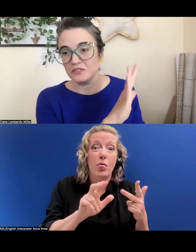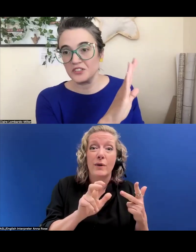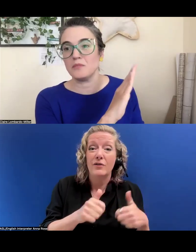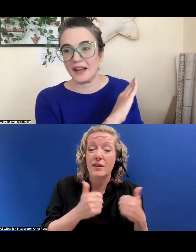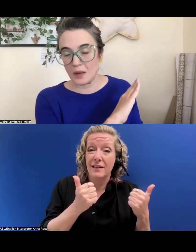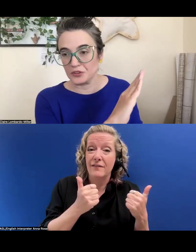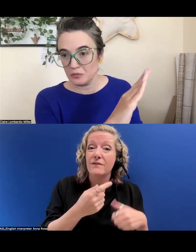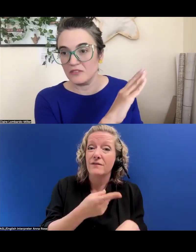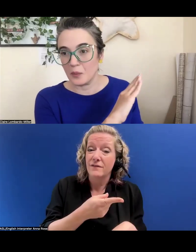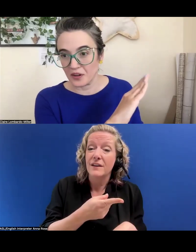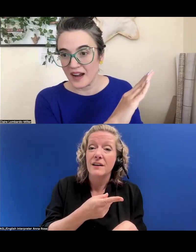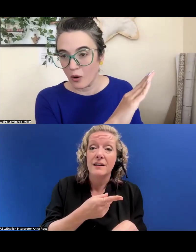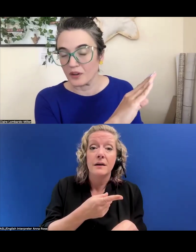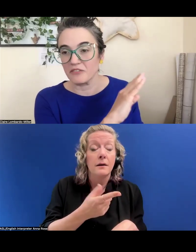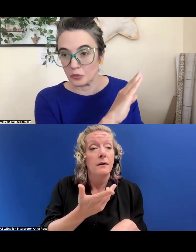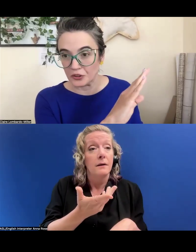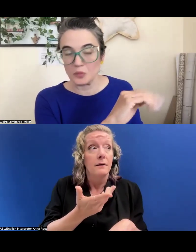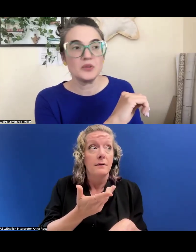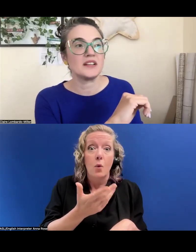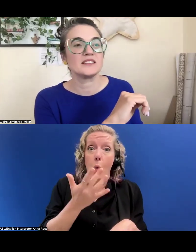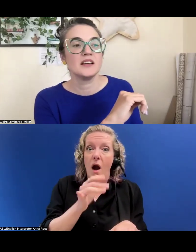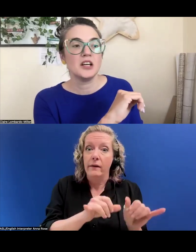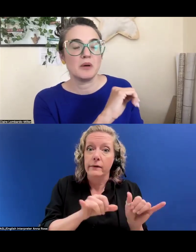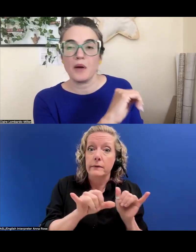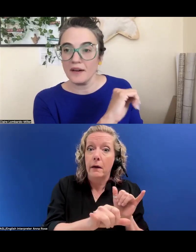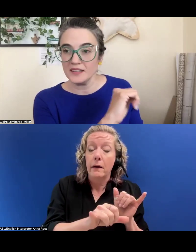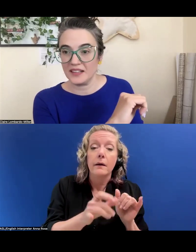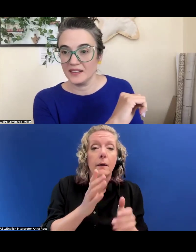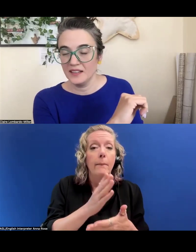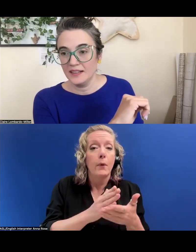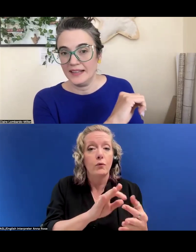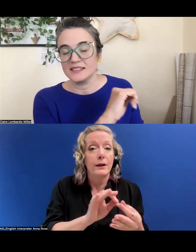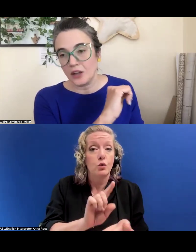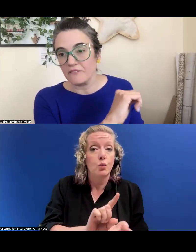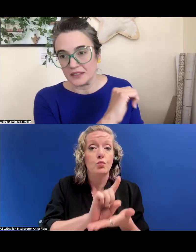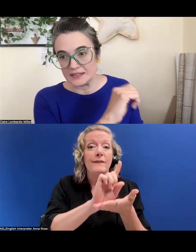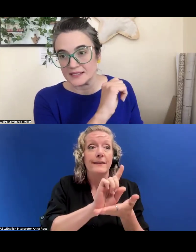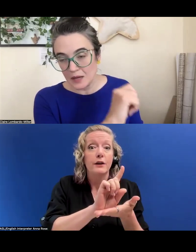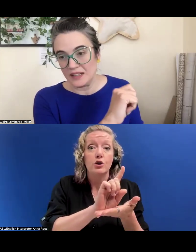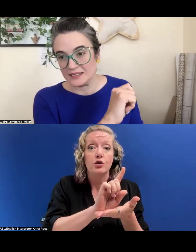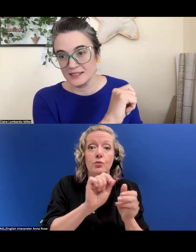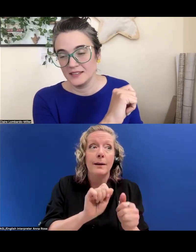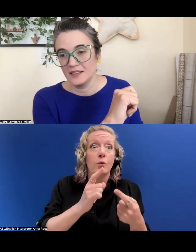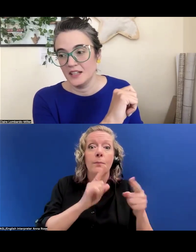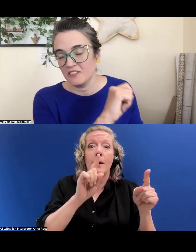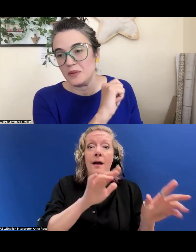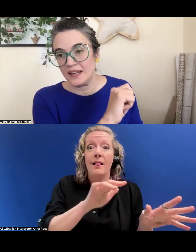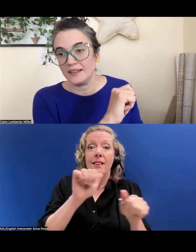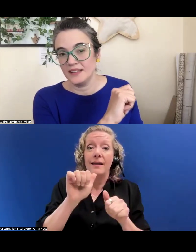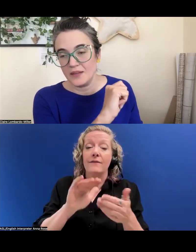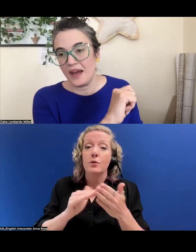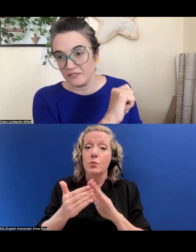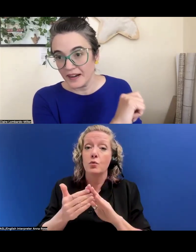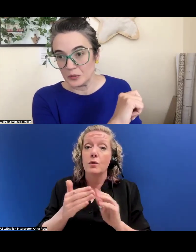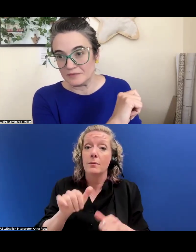of privilege in being able to move upward and outward from rural communities, but part of it is the comfort and the sameness of